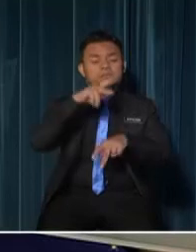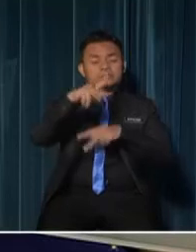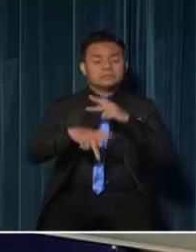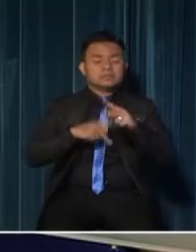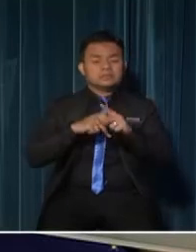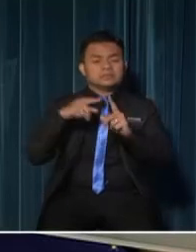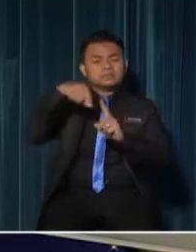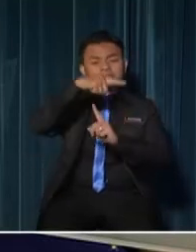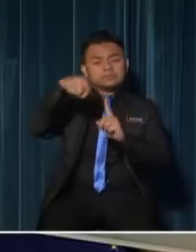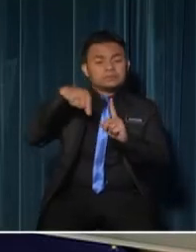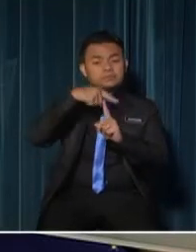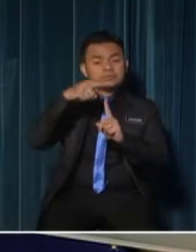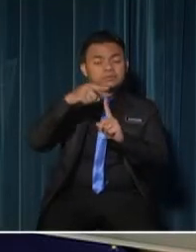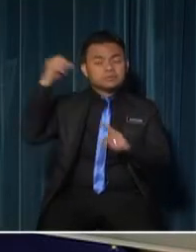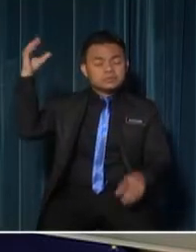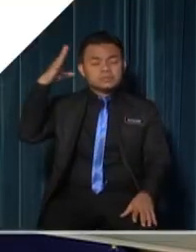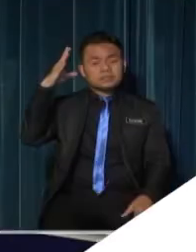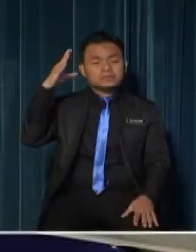around the sun is different.